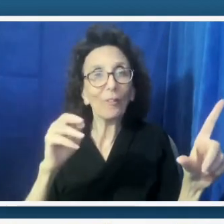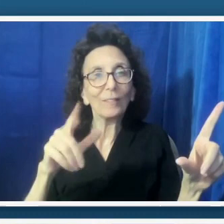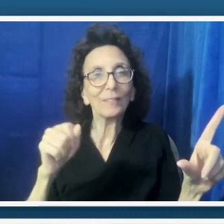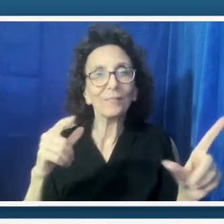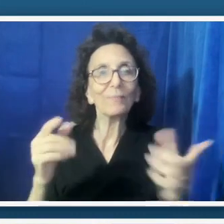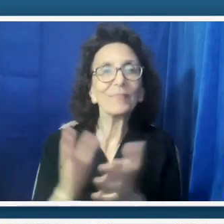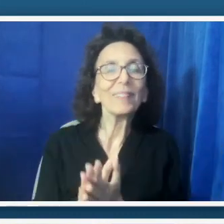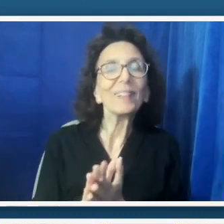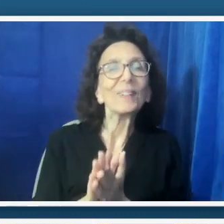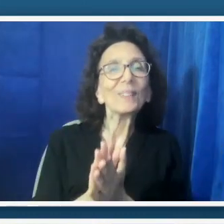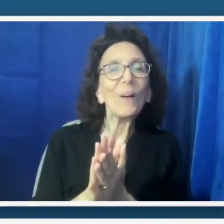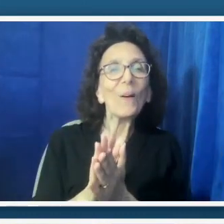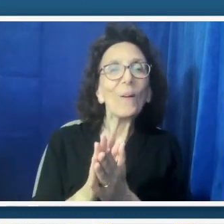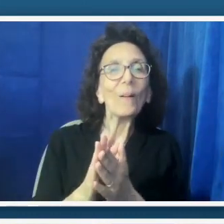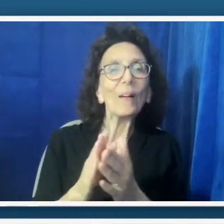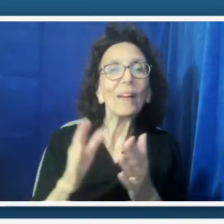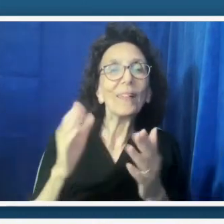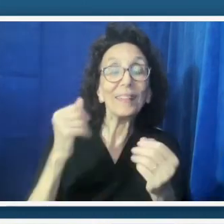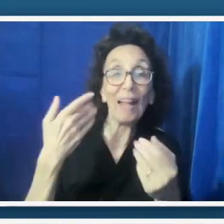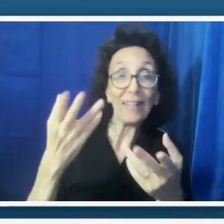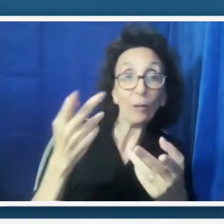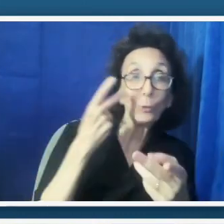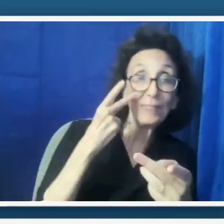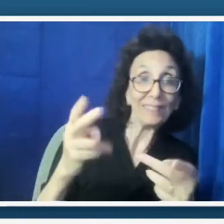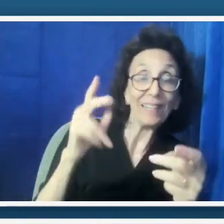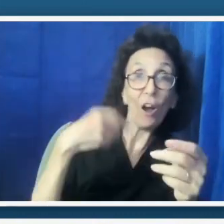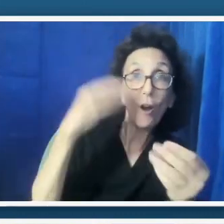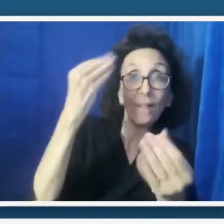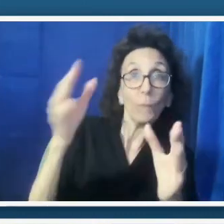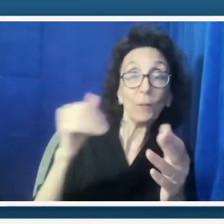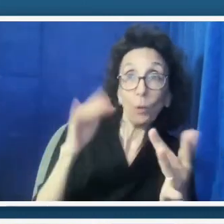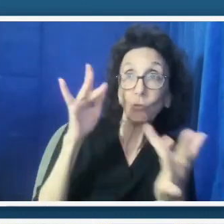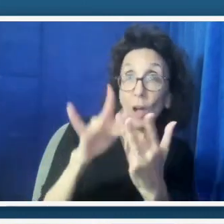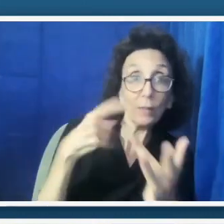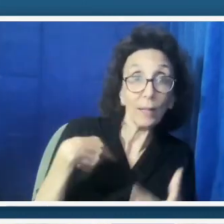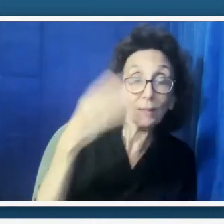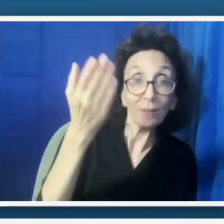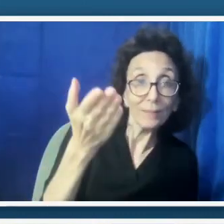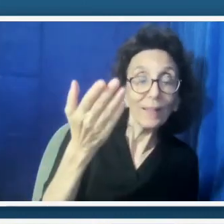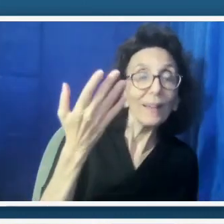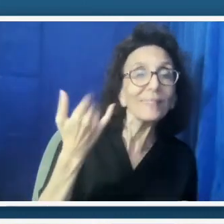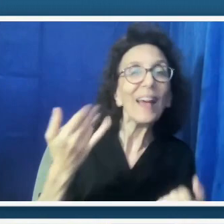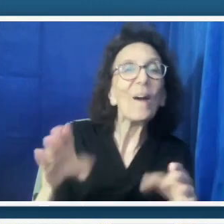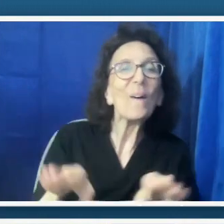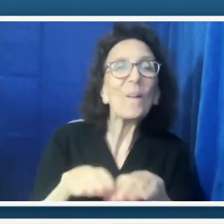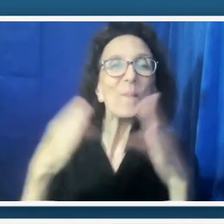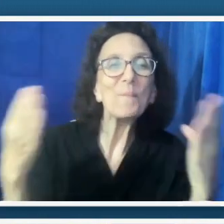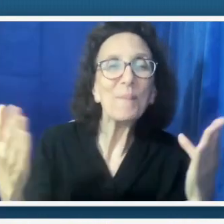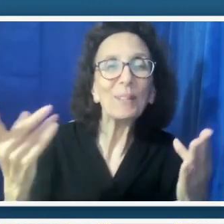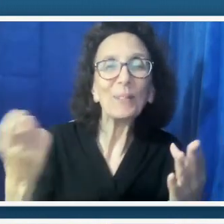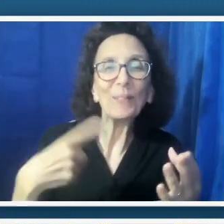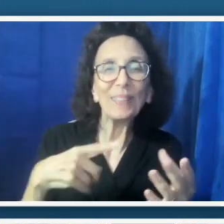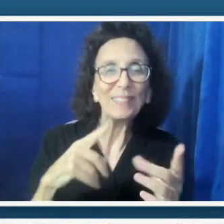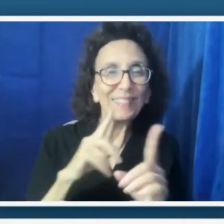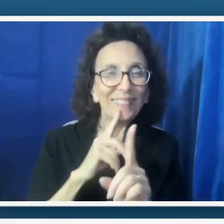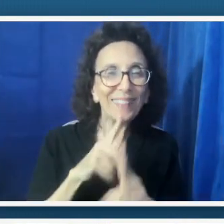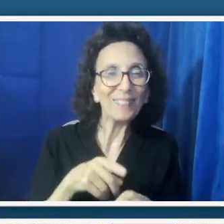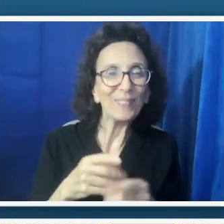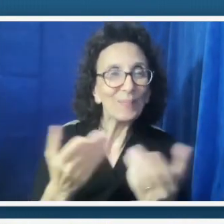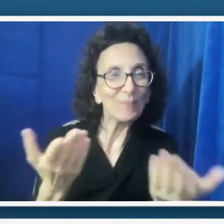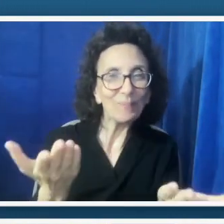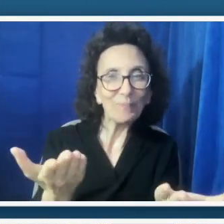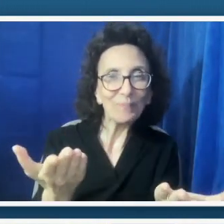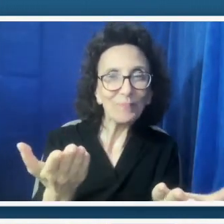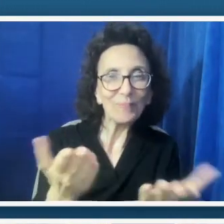that, we will post our contact information for you for anyone who's interested, and we will open it up to questions for our remaining time.